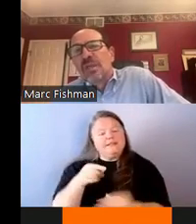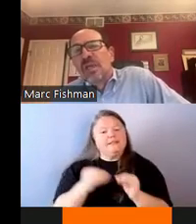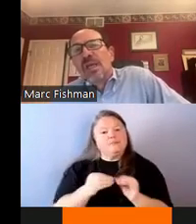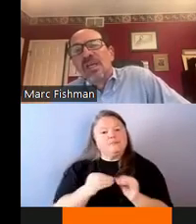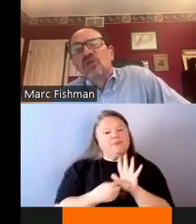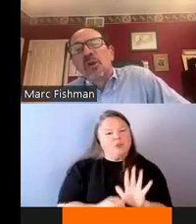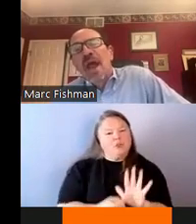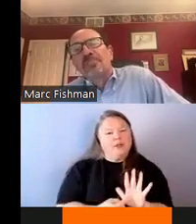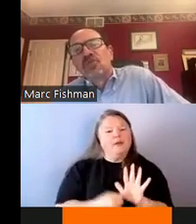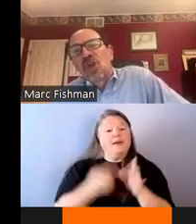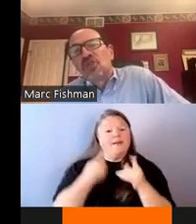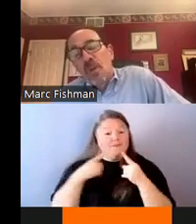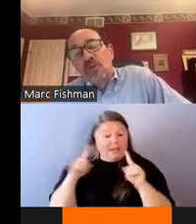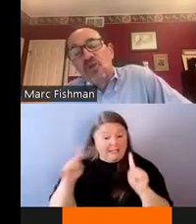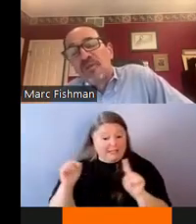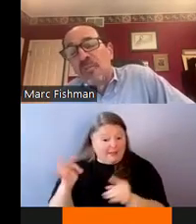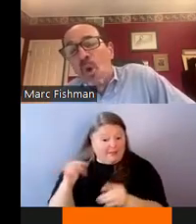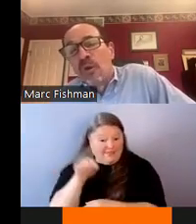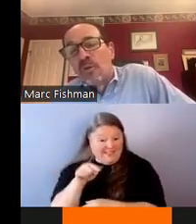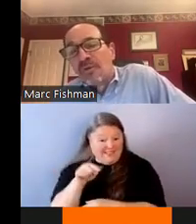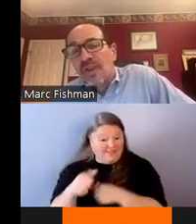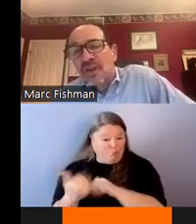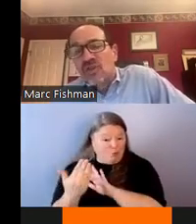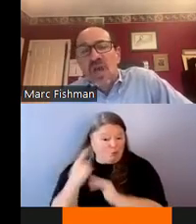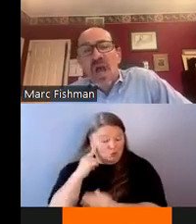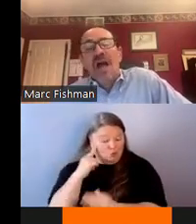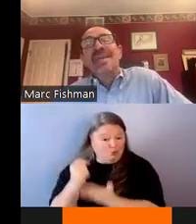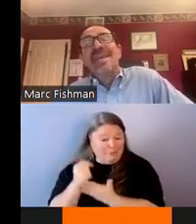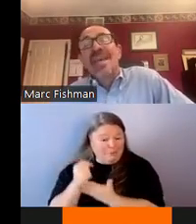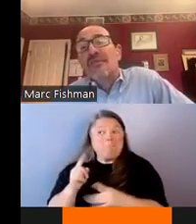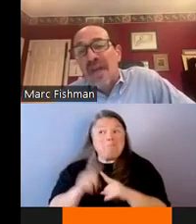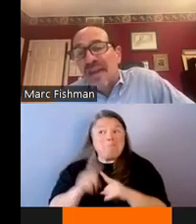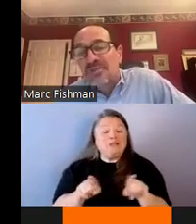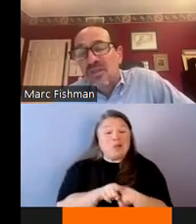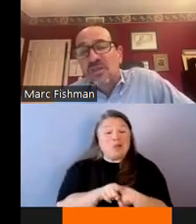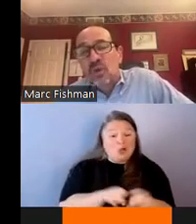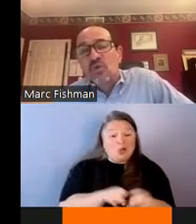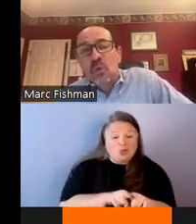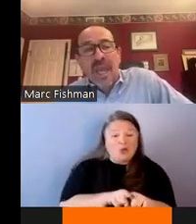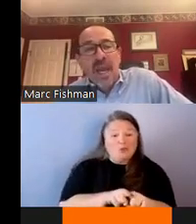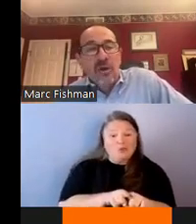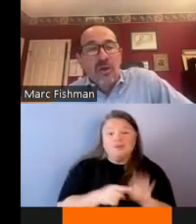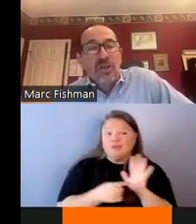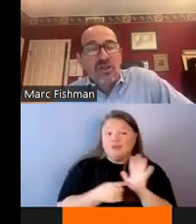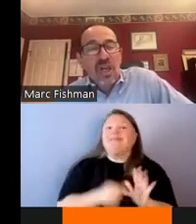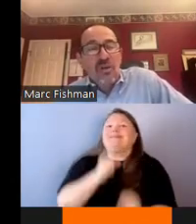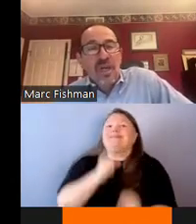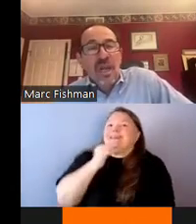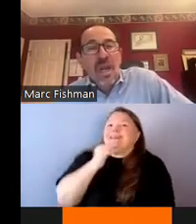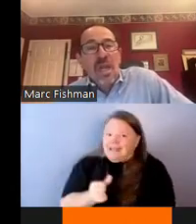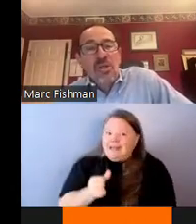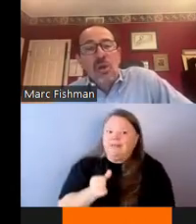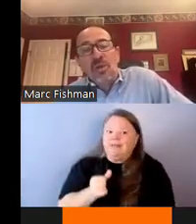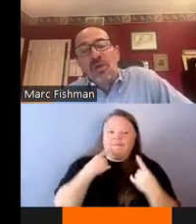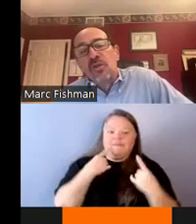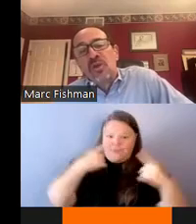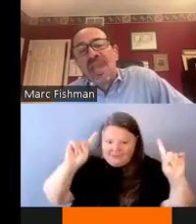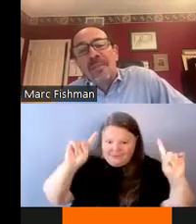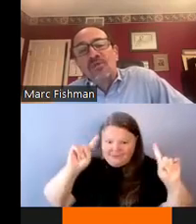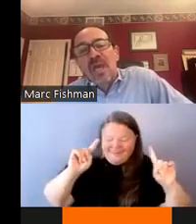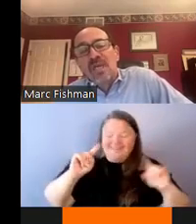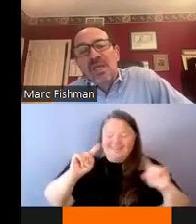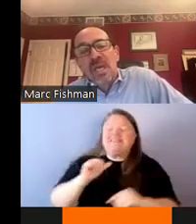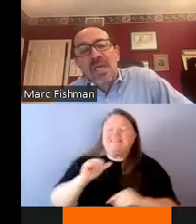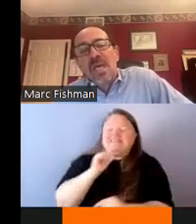this treatment, it's perhaps just as much or even more a reflection on the ineffectiveness of usual care. You can see here that,